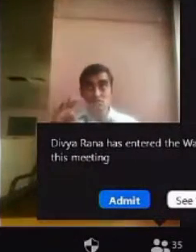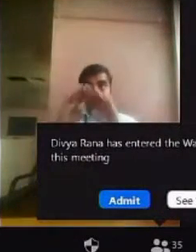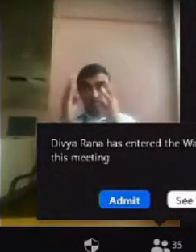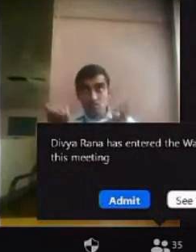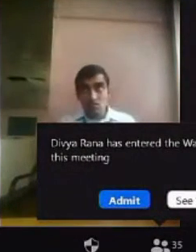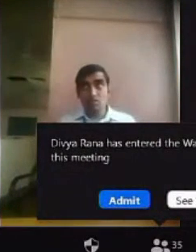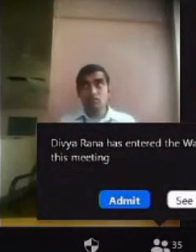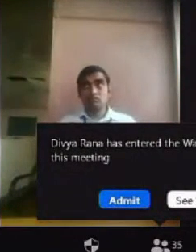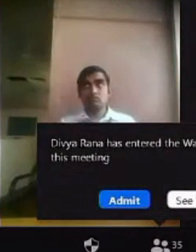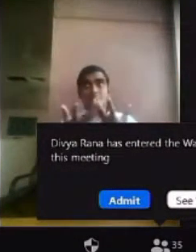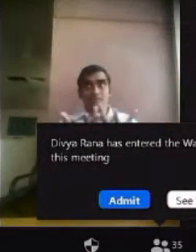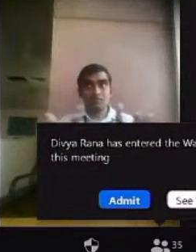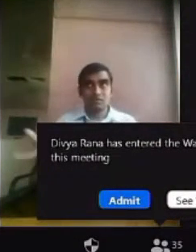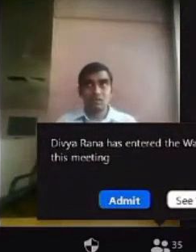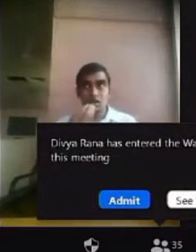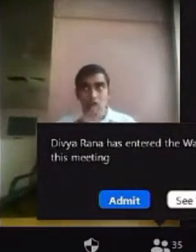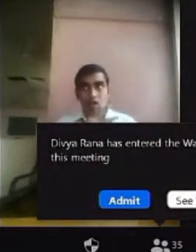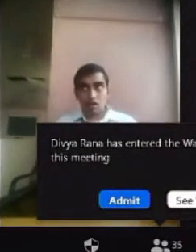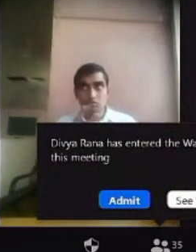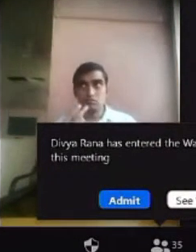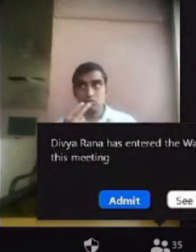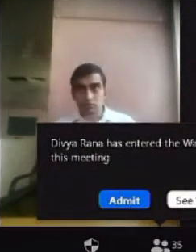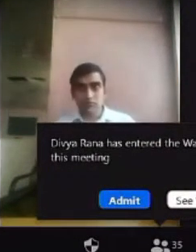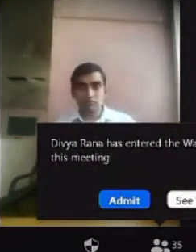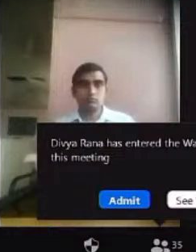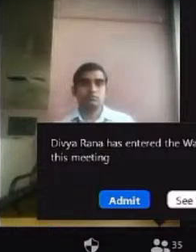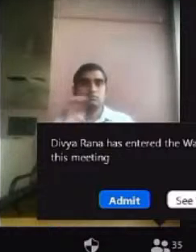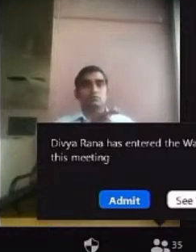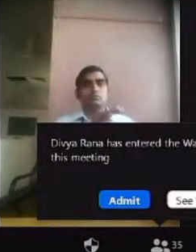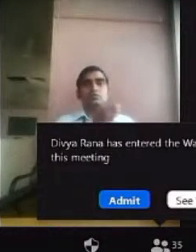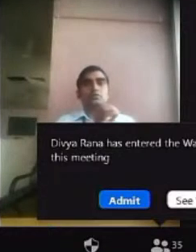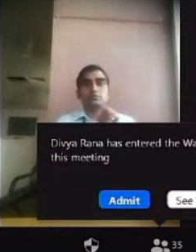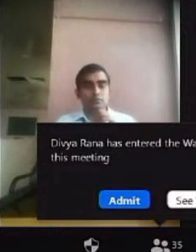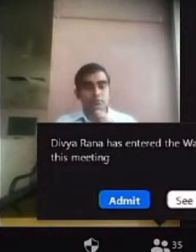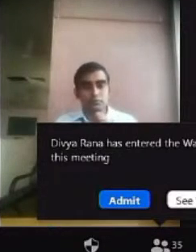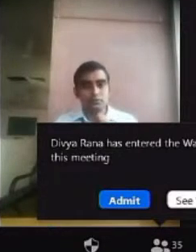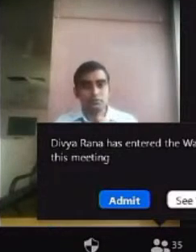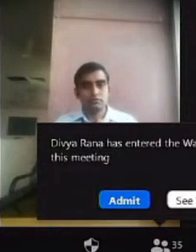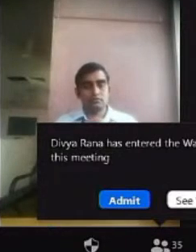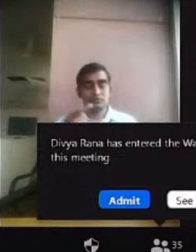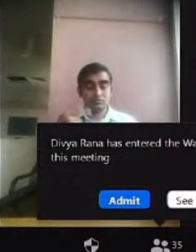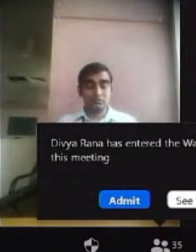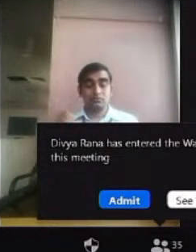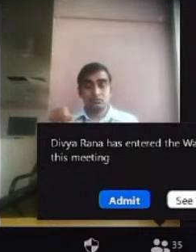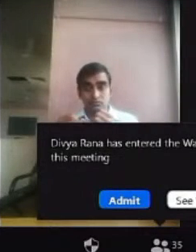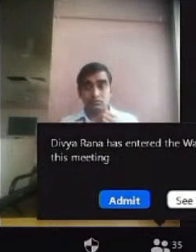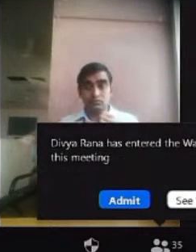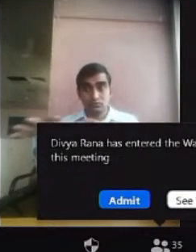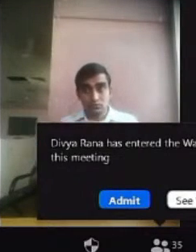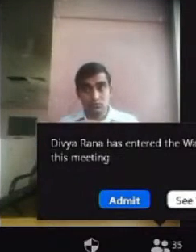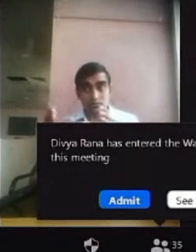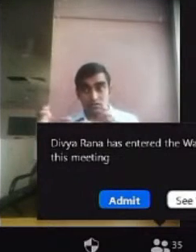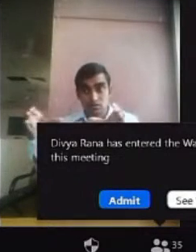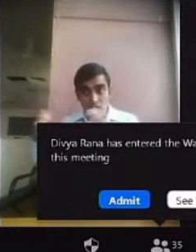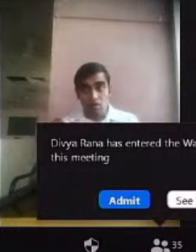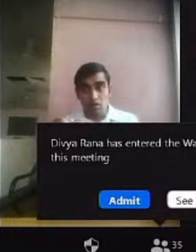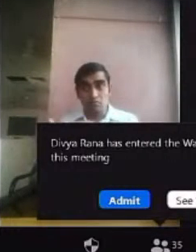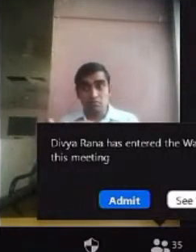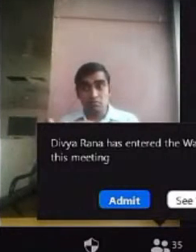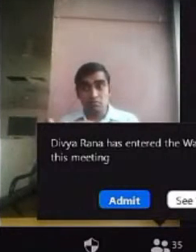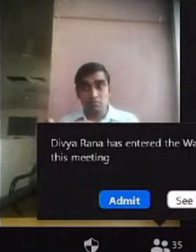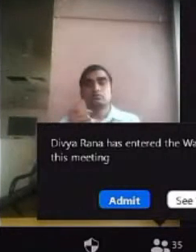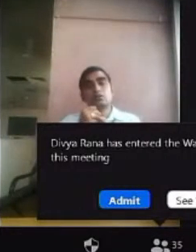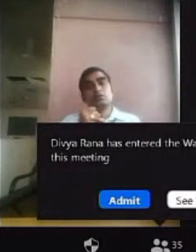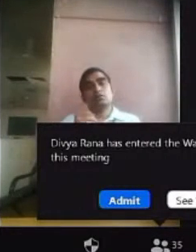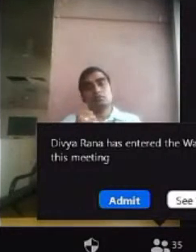not manage to keep supplies of all the rations properly. But whatever supplies that they had, they shared it with the